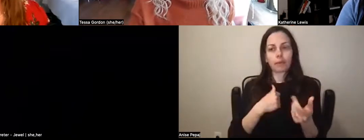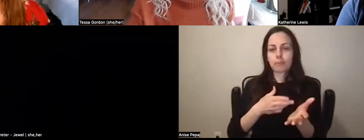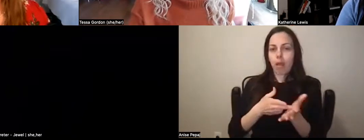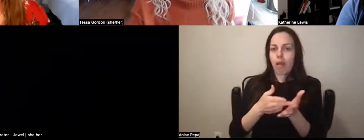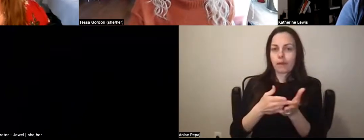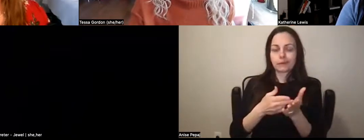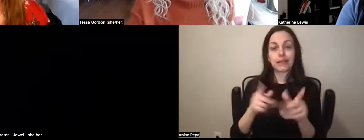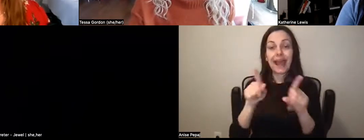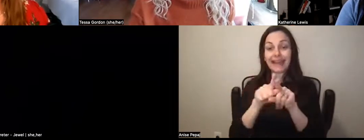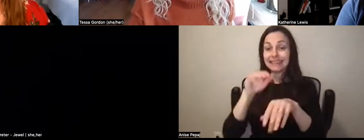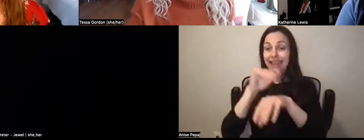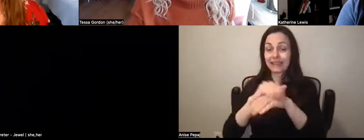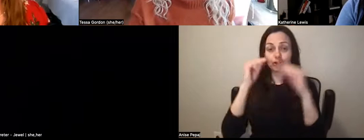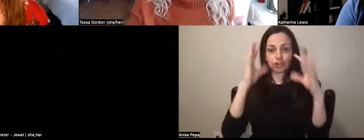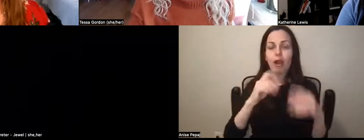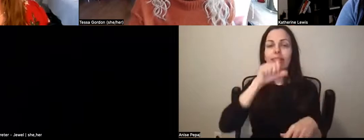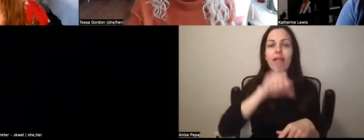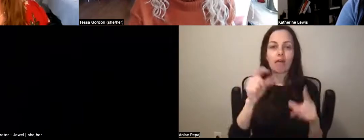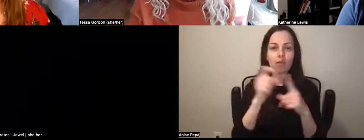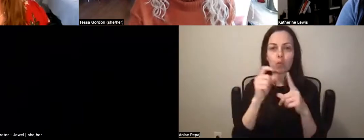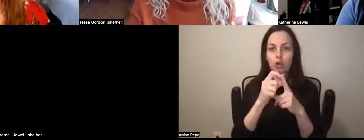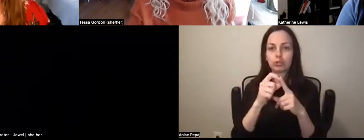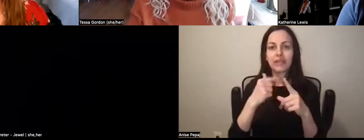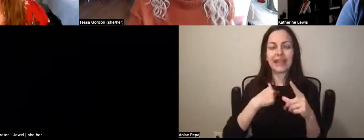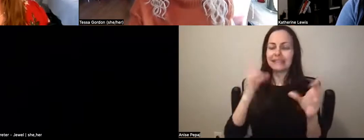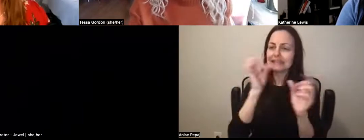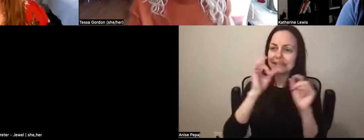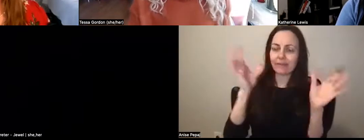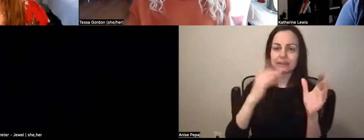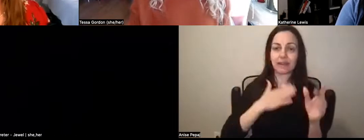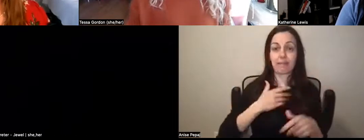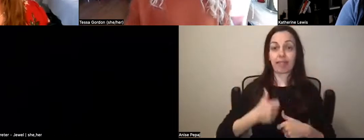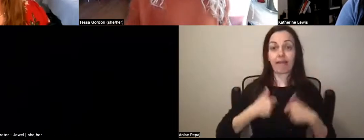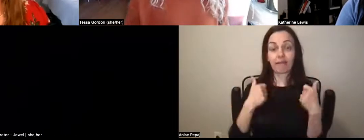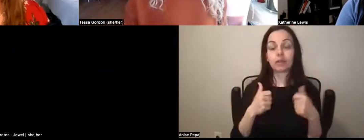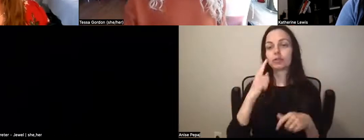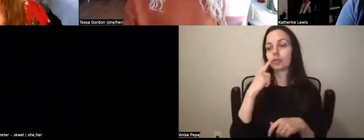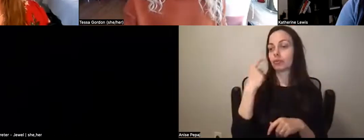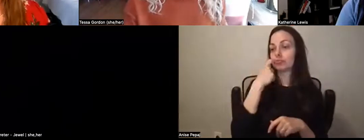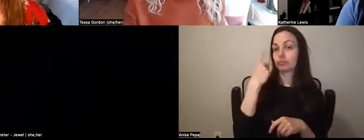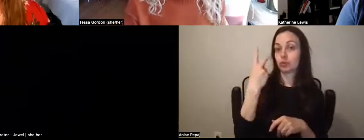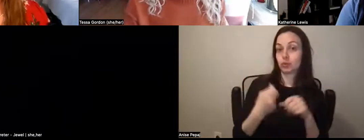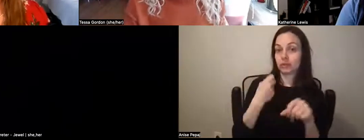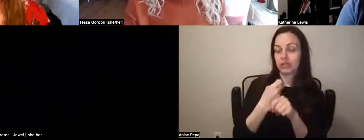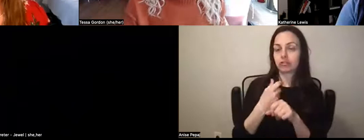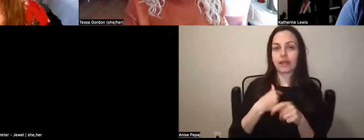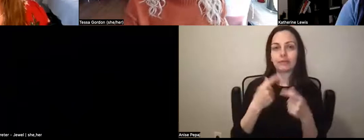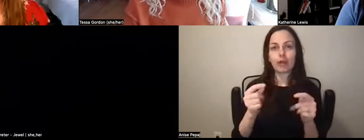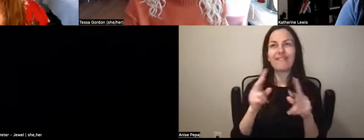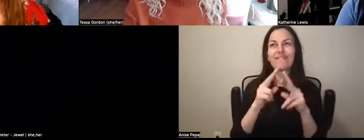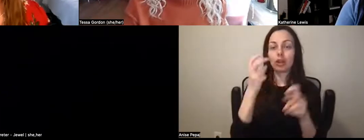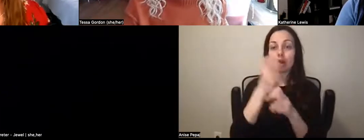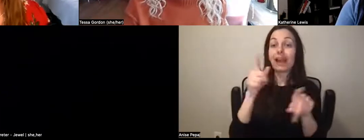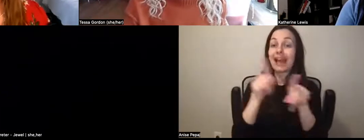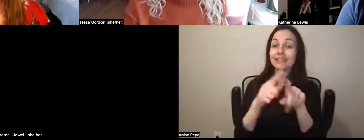an English teacher, I love words. It completely devastated my life. And so for the last 2 years, I've tried very hard as one of the first Black